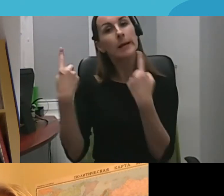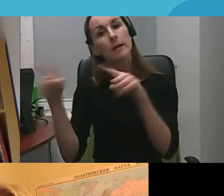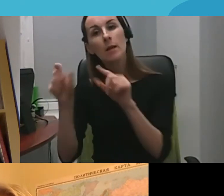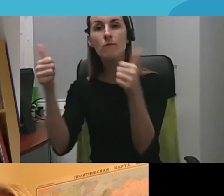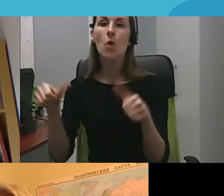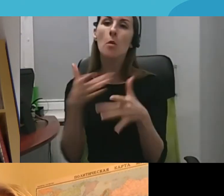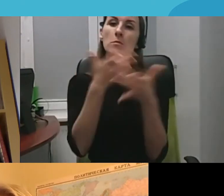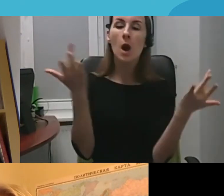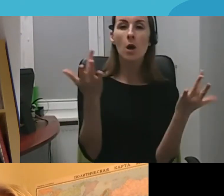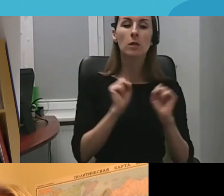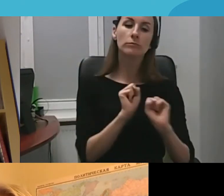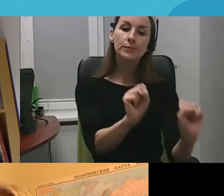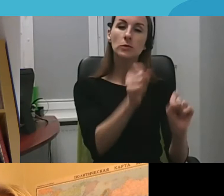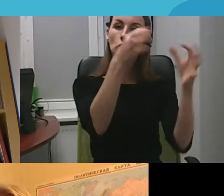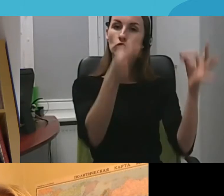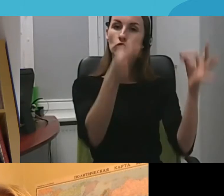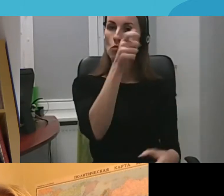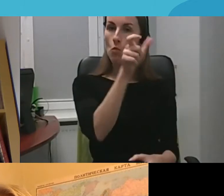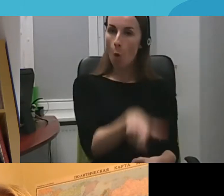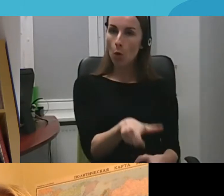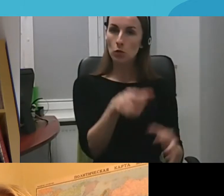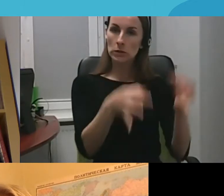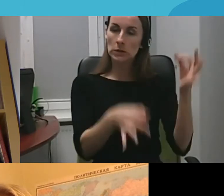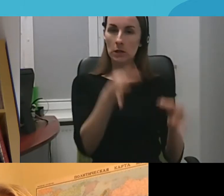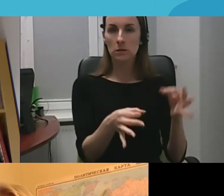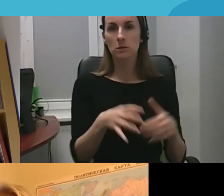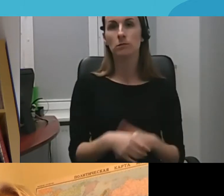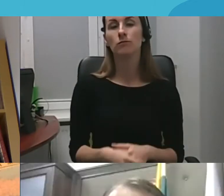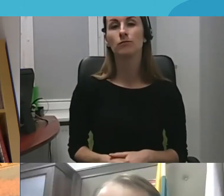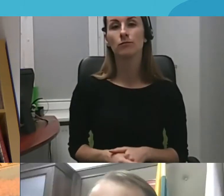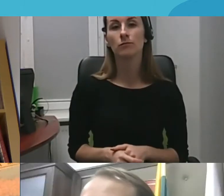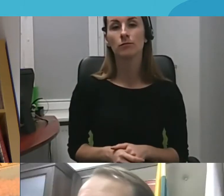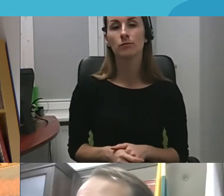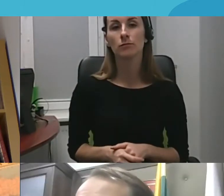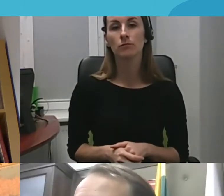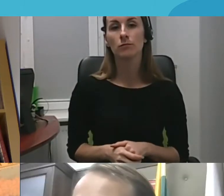Thank you very much indeed. But just before